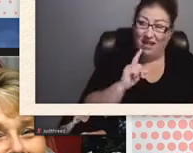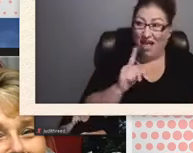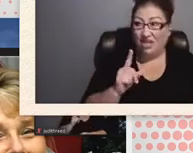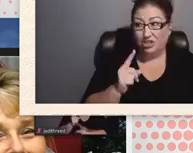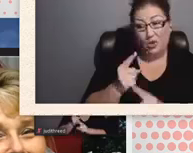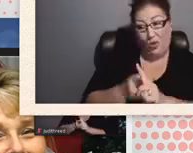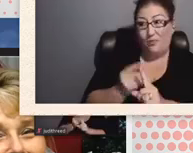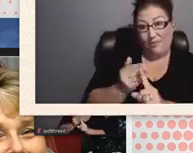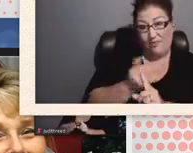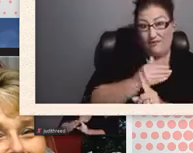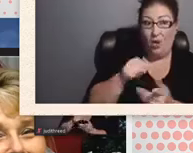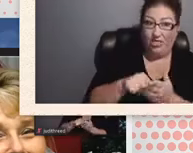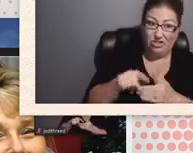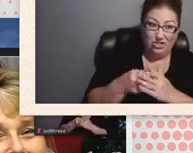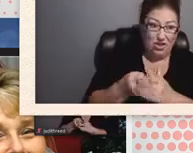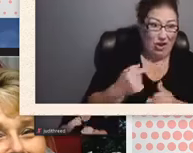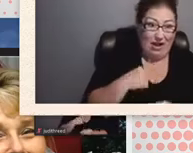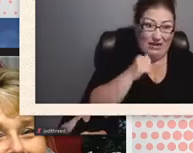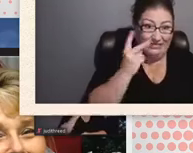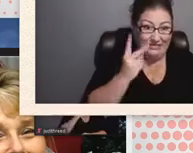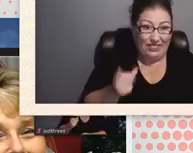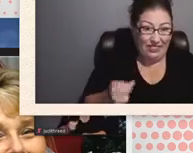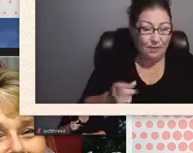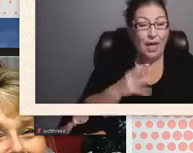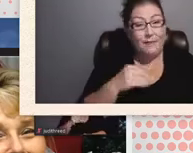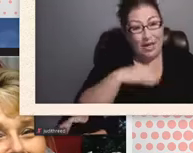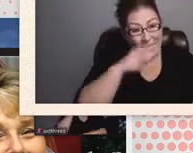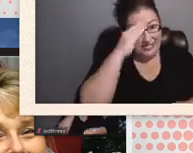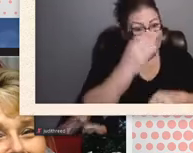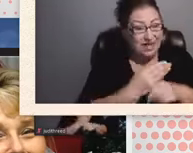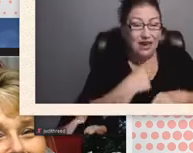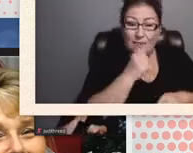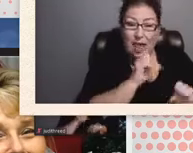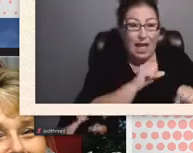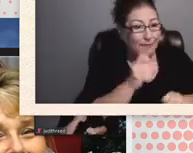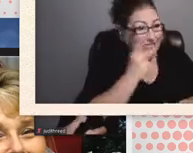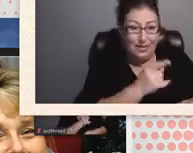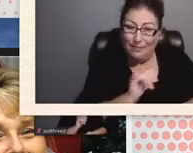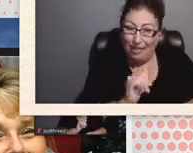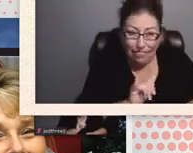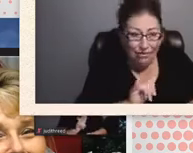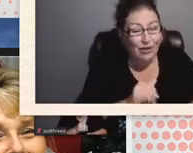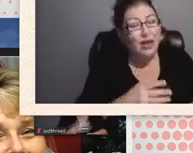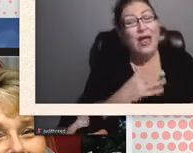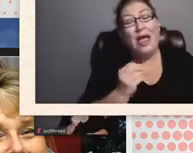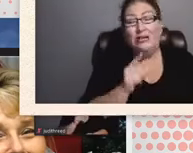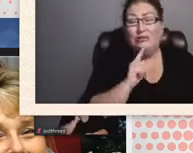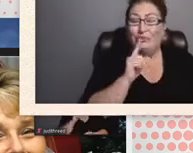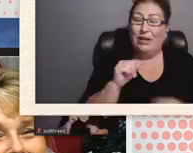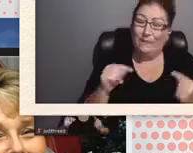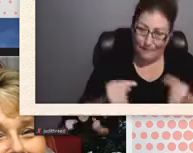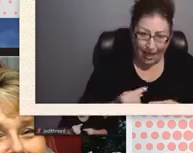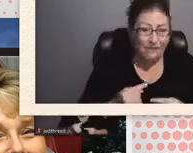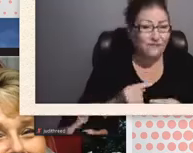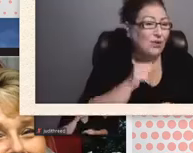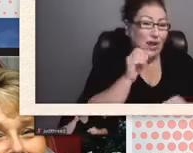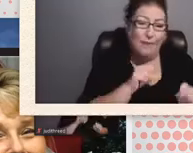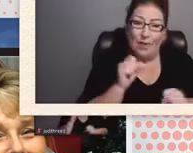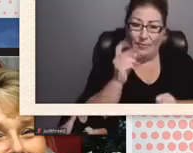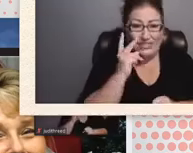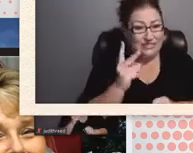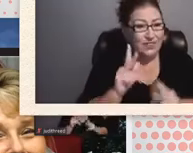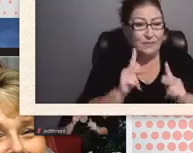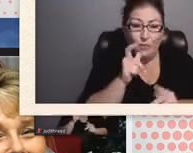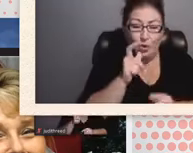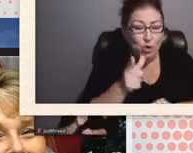even started. And my son, I'm not able to see them either. And it is so painful to not be able to see the ones you love.